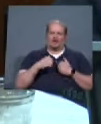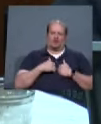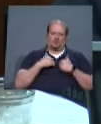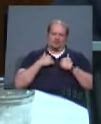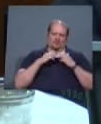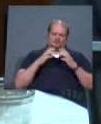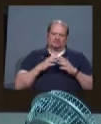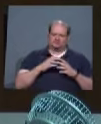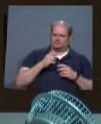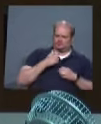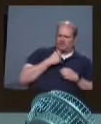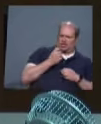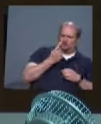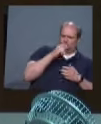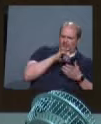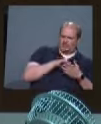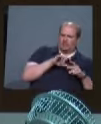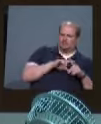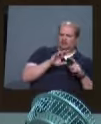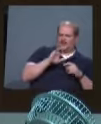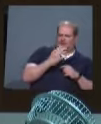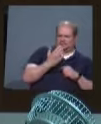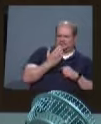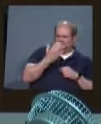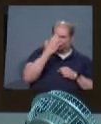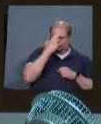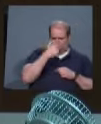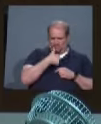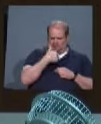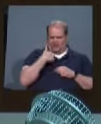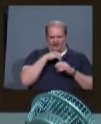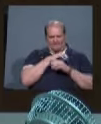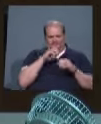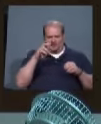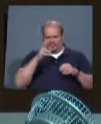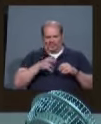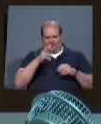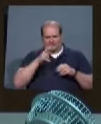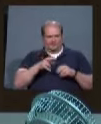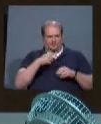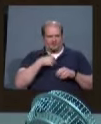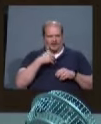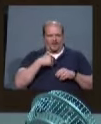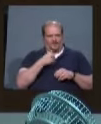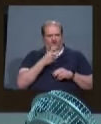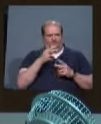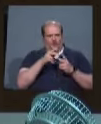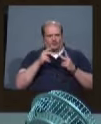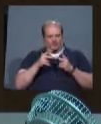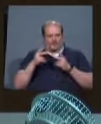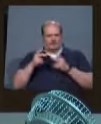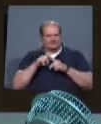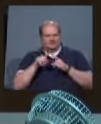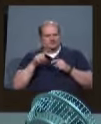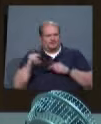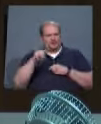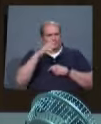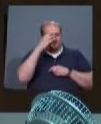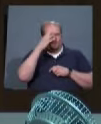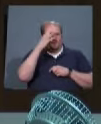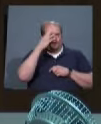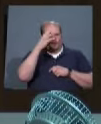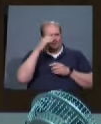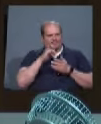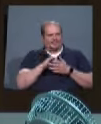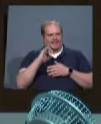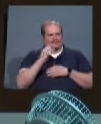resident. Well, I understand that. It just seems, you know, I have nothing historic. Well, I got a couple of spots, but you know, y'all.